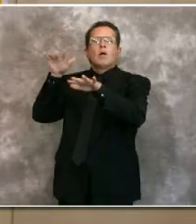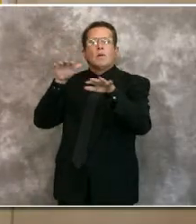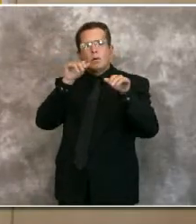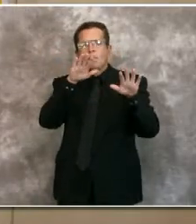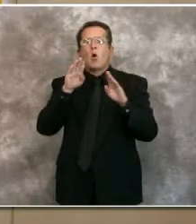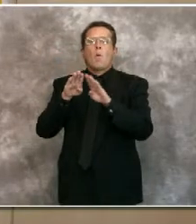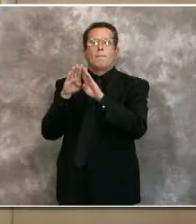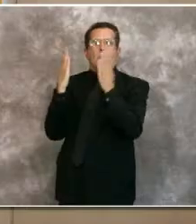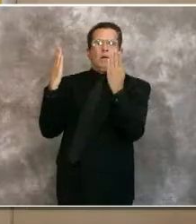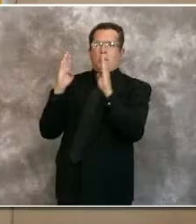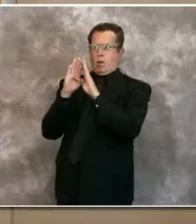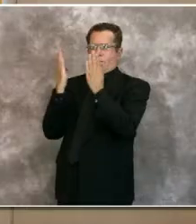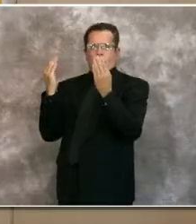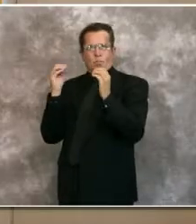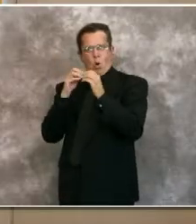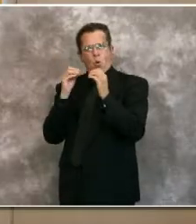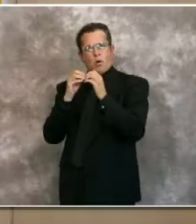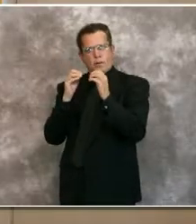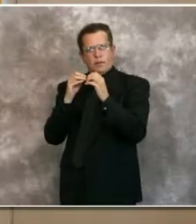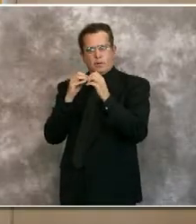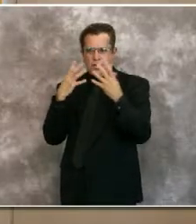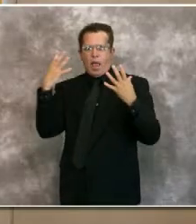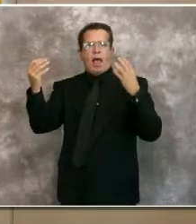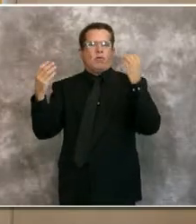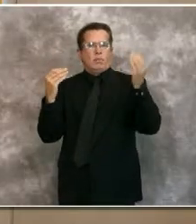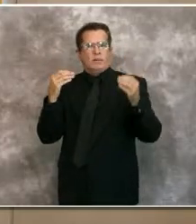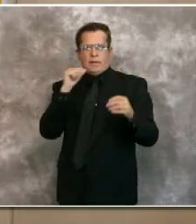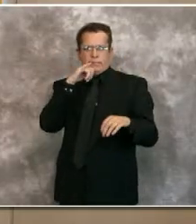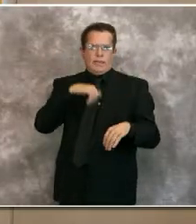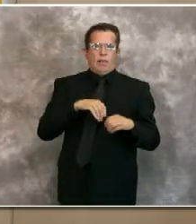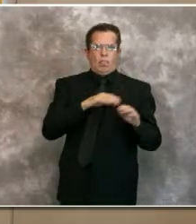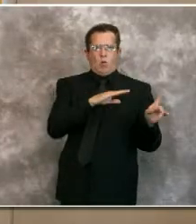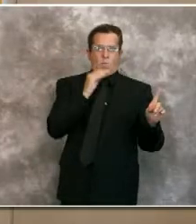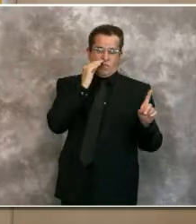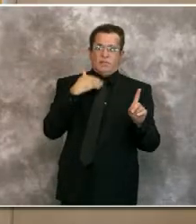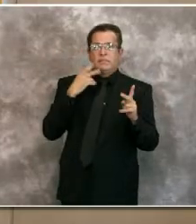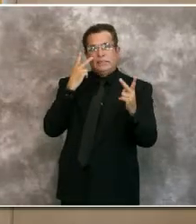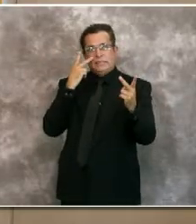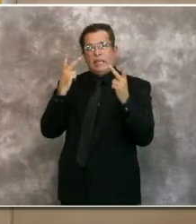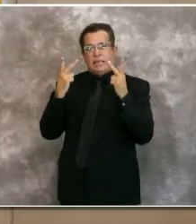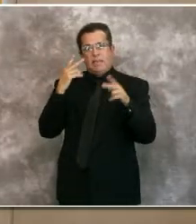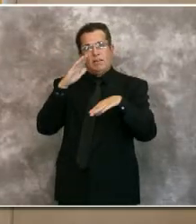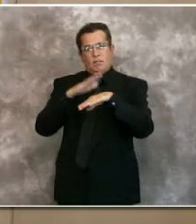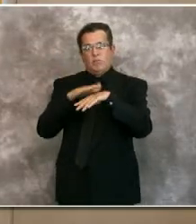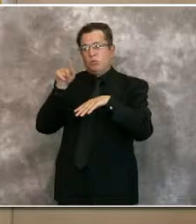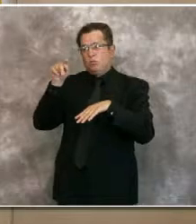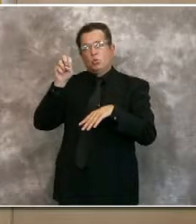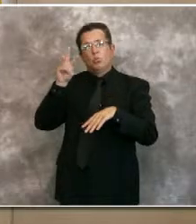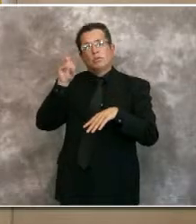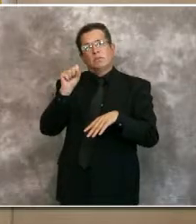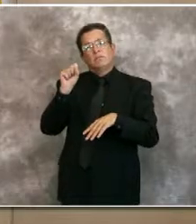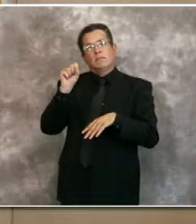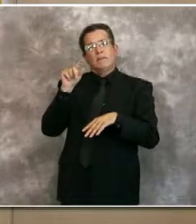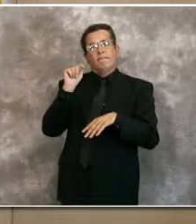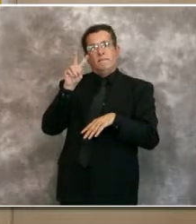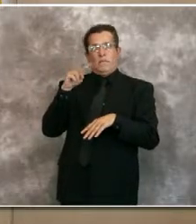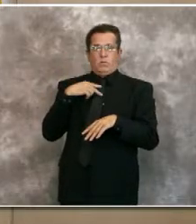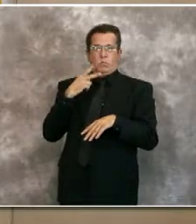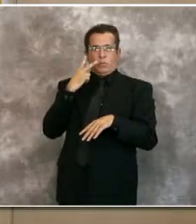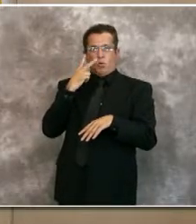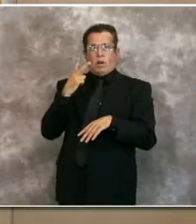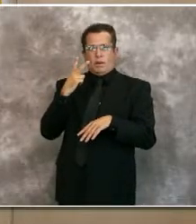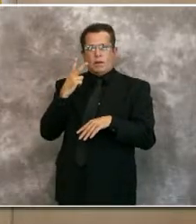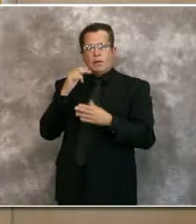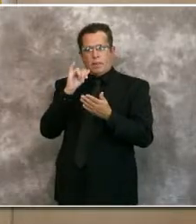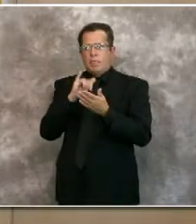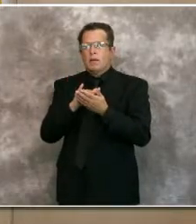outside of their households. So we have seen what that looks like in the media. Following the primary